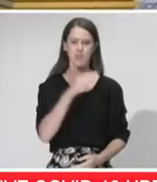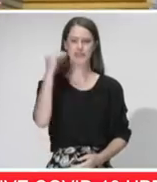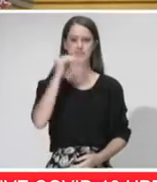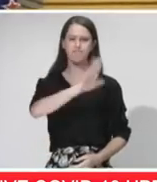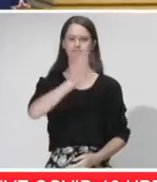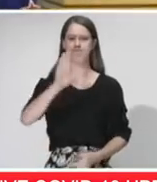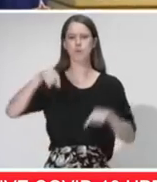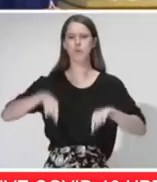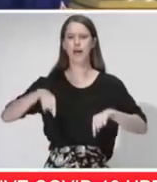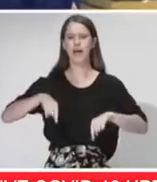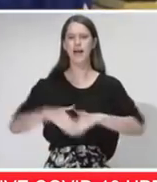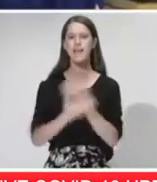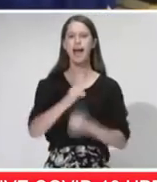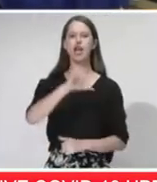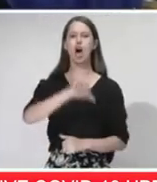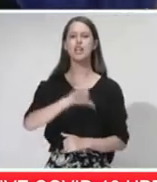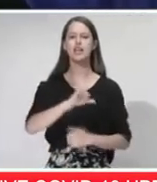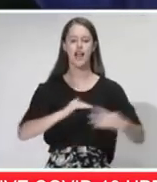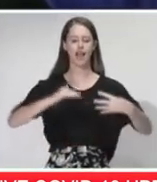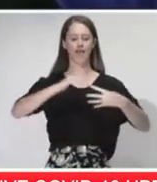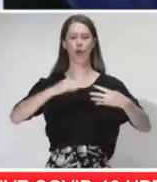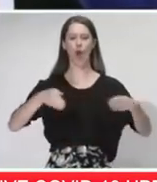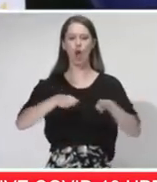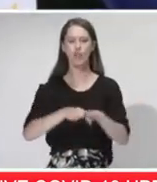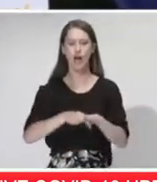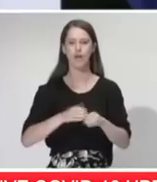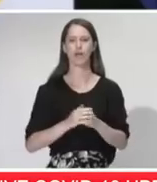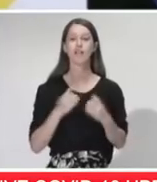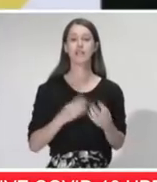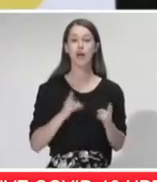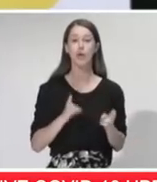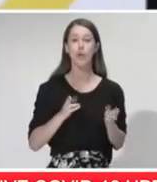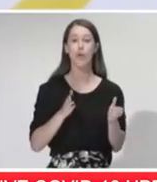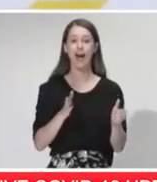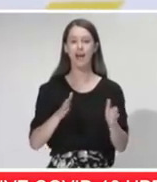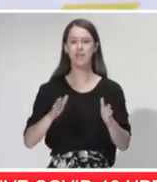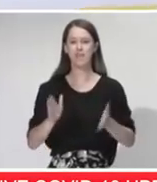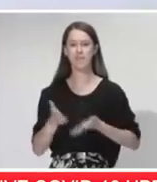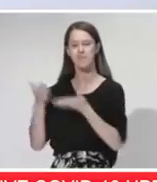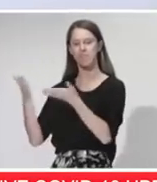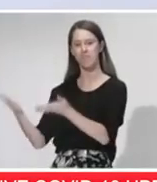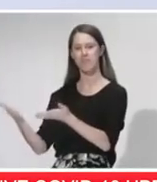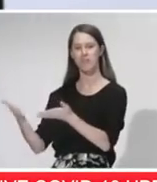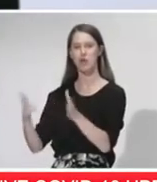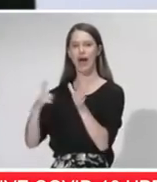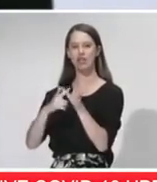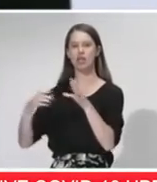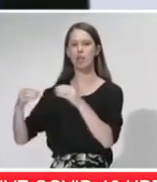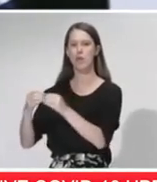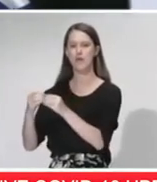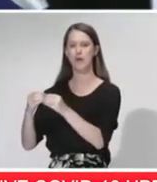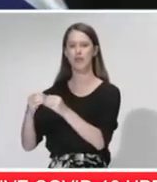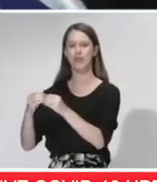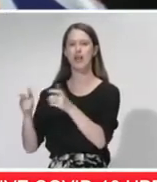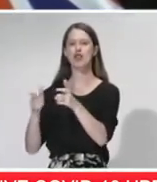Today is day 19 of Alert Level 4 lockdown, and I'll start as I usually do by handing over to the Director General of Health to give